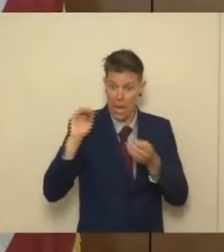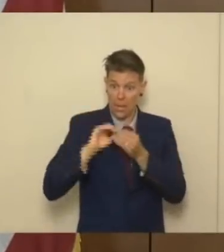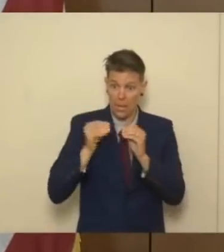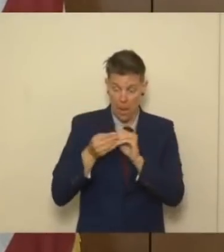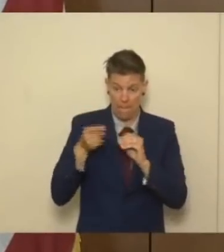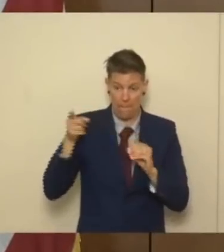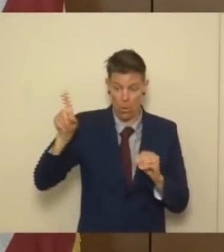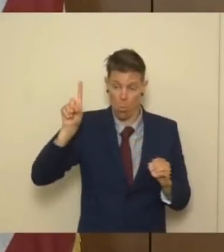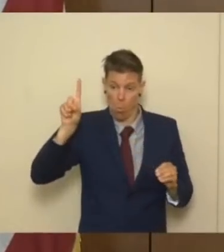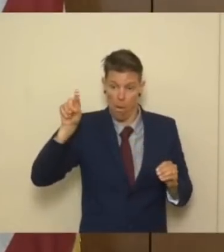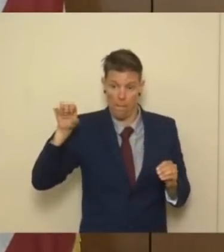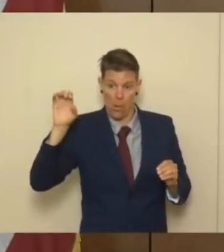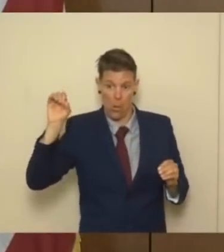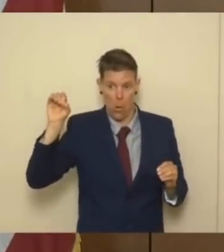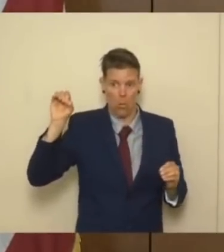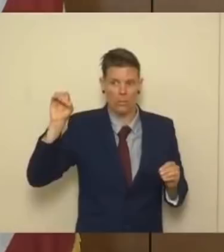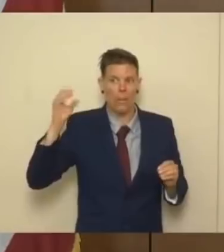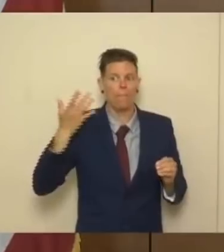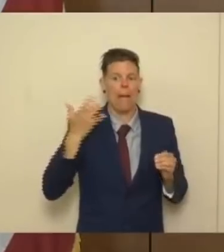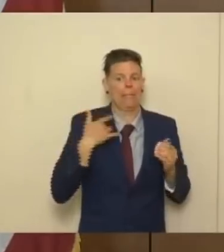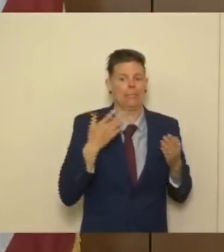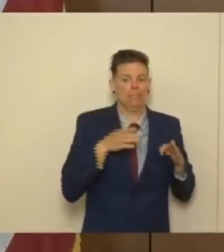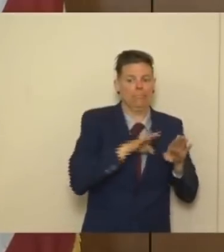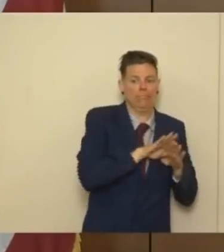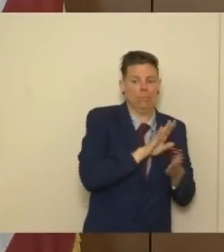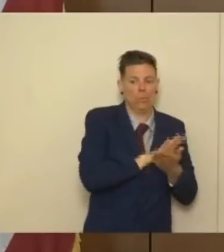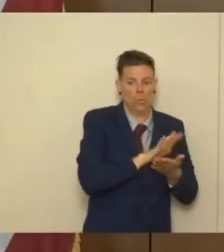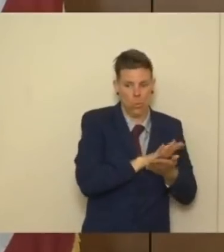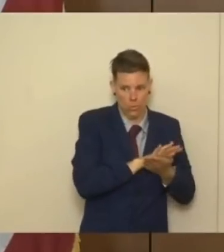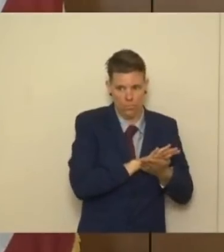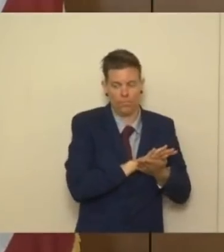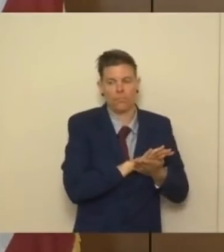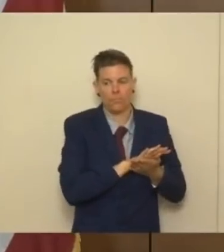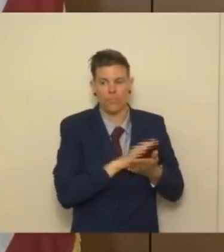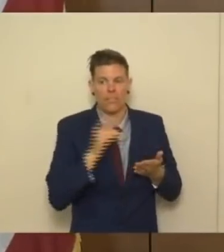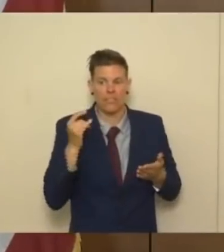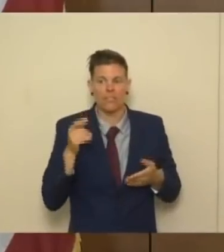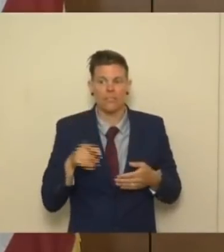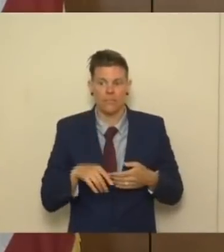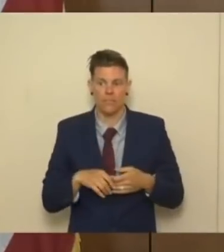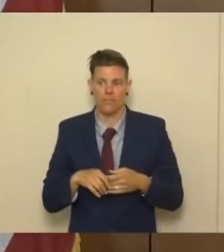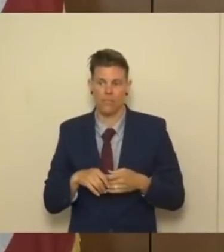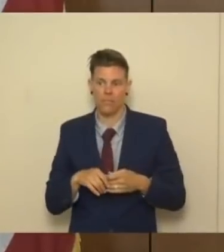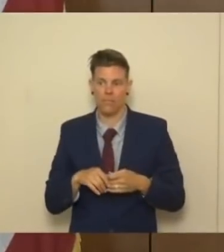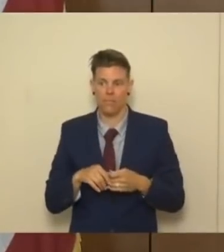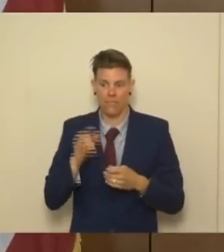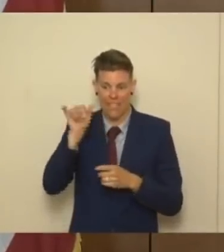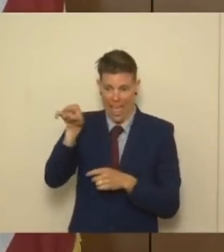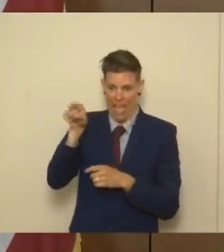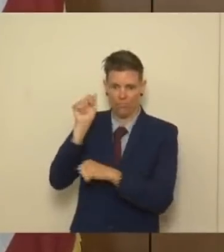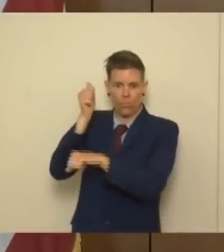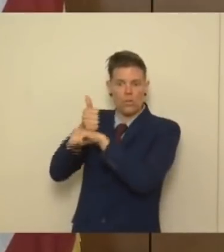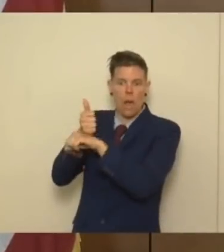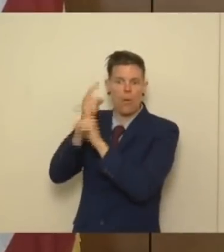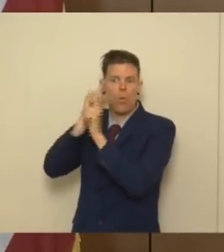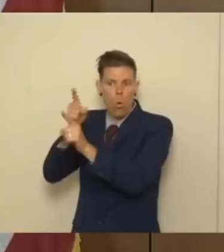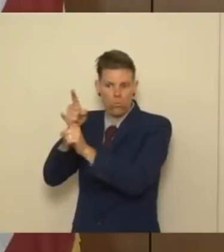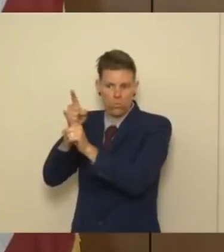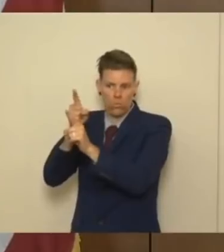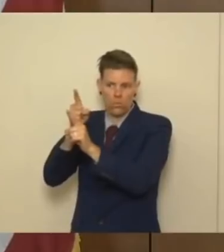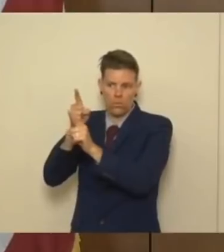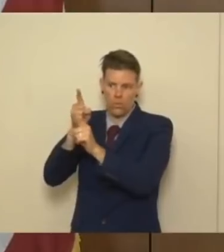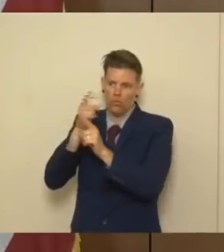in general, we try not to move the goalpost. The grading criteria is really based on the same